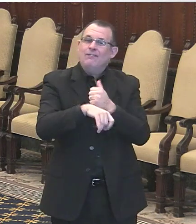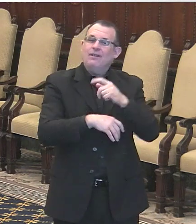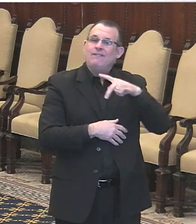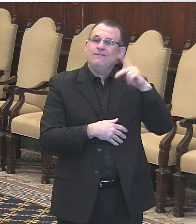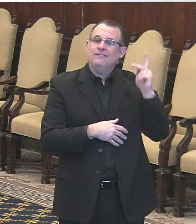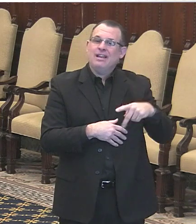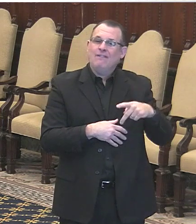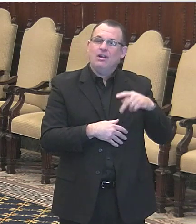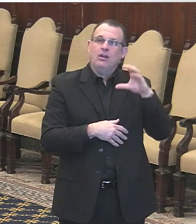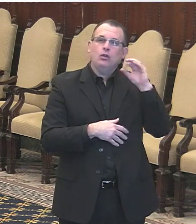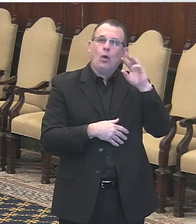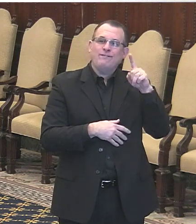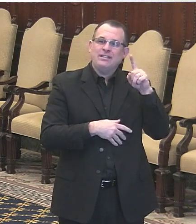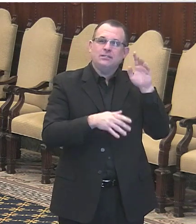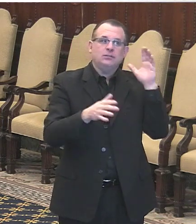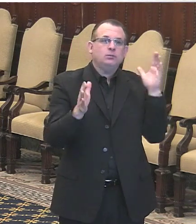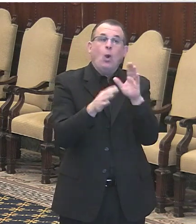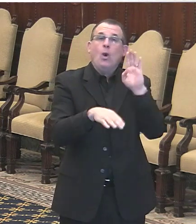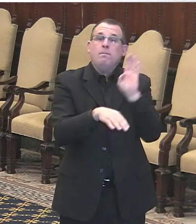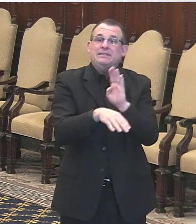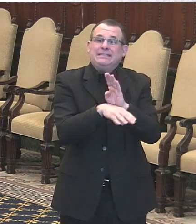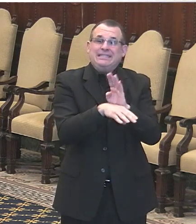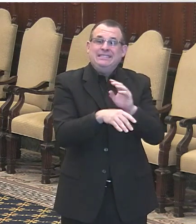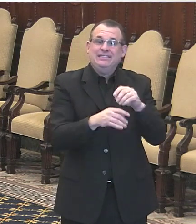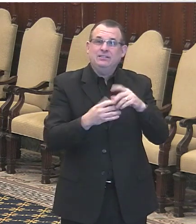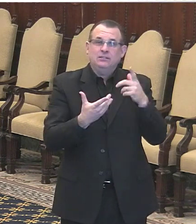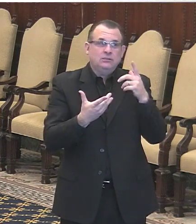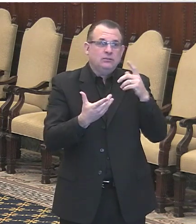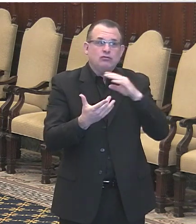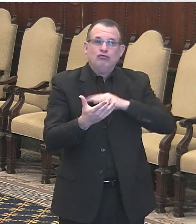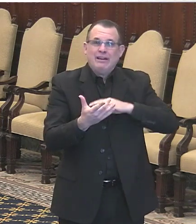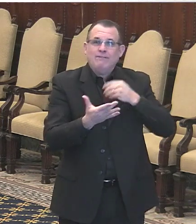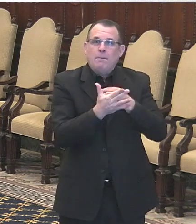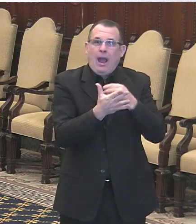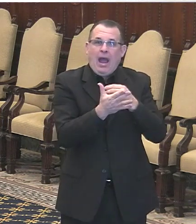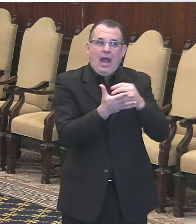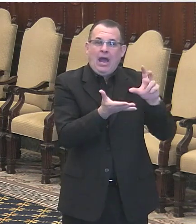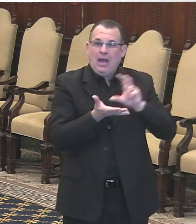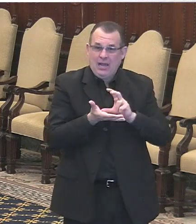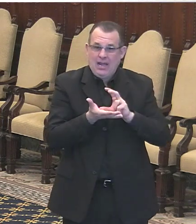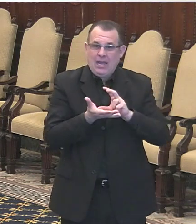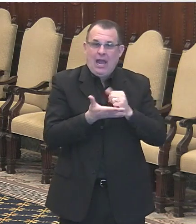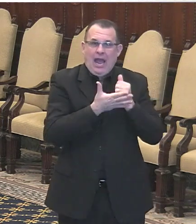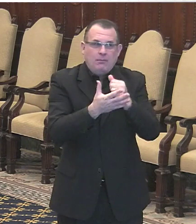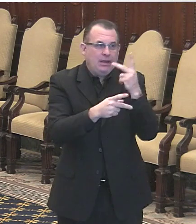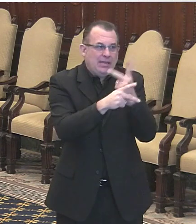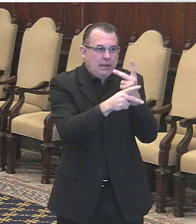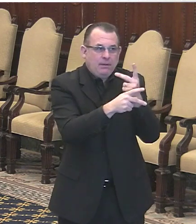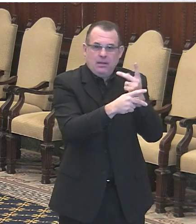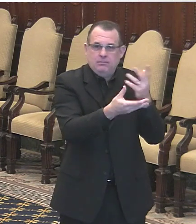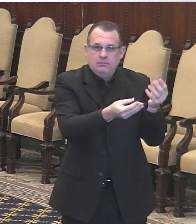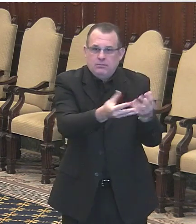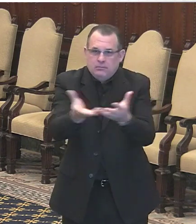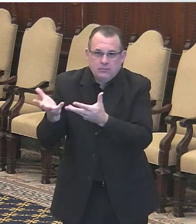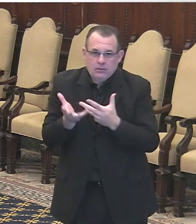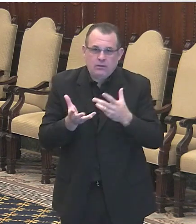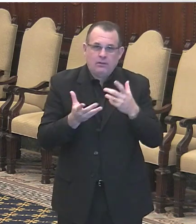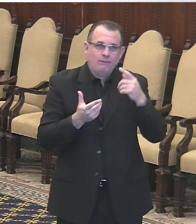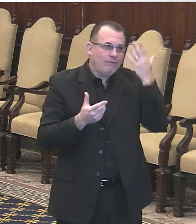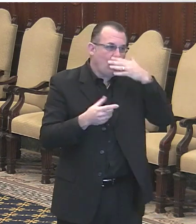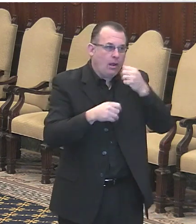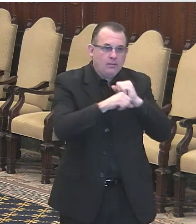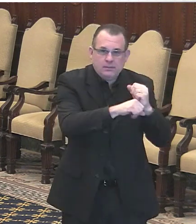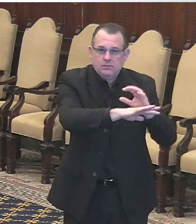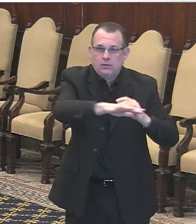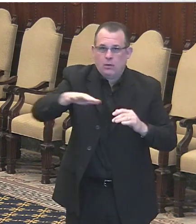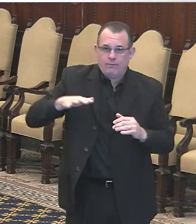support Philadelphia's small businesses, help maintain payroll obligations, and preserve jobs impacted by the pandemic. The need was